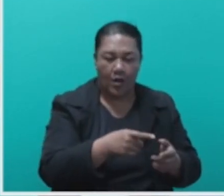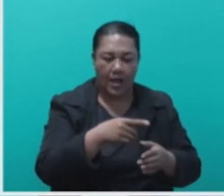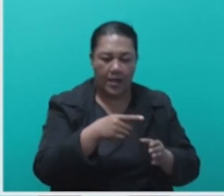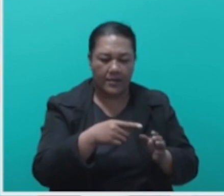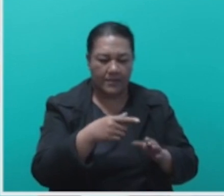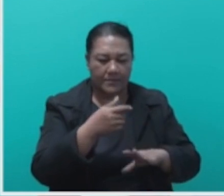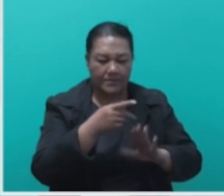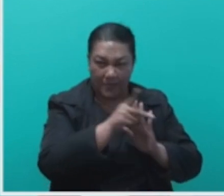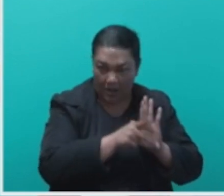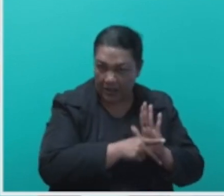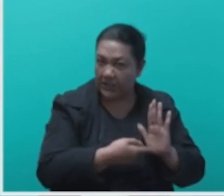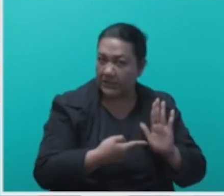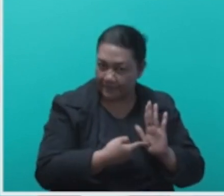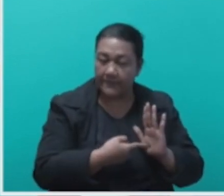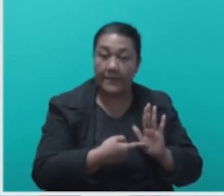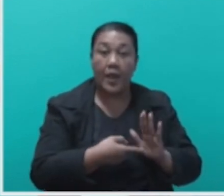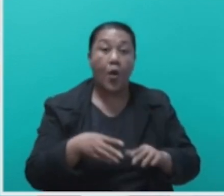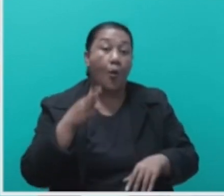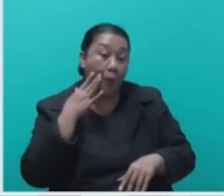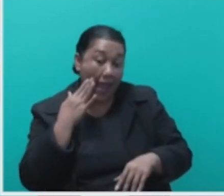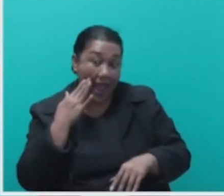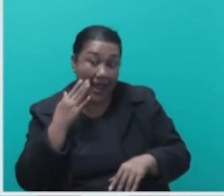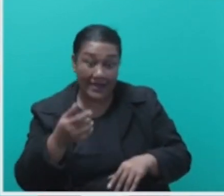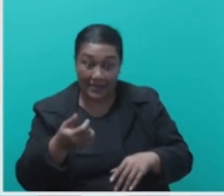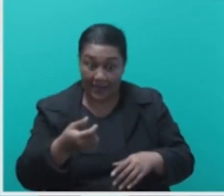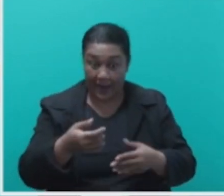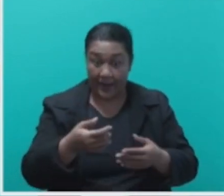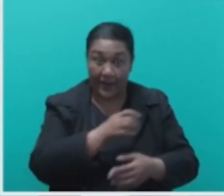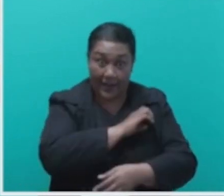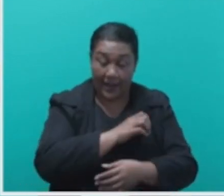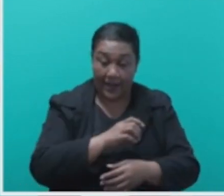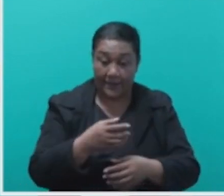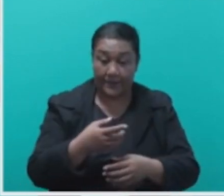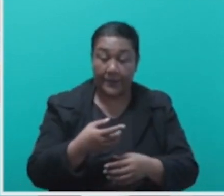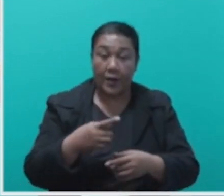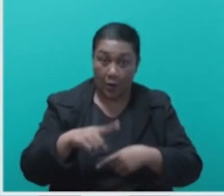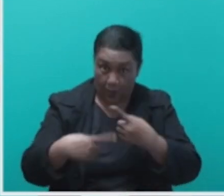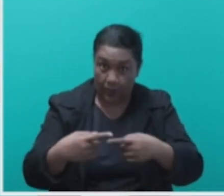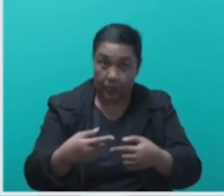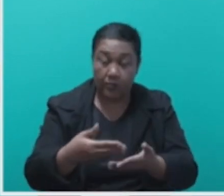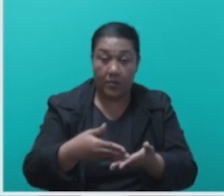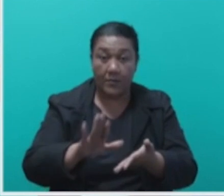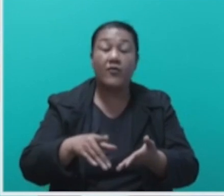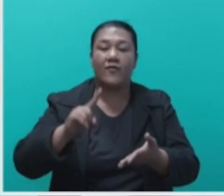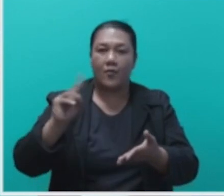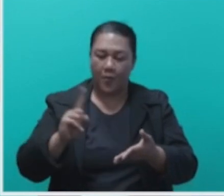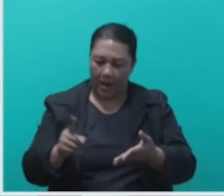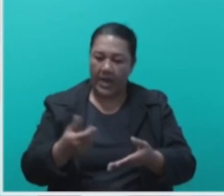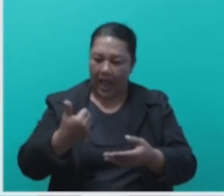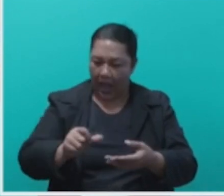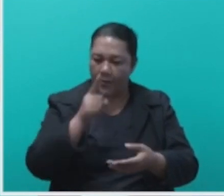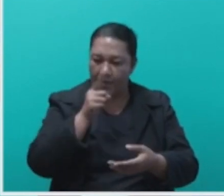in force, it will allow access to information to improve the lives of the people, making available to